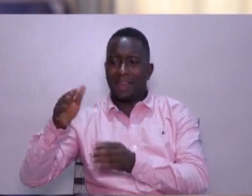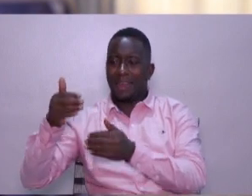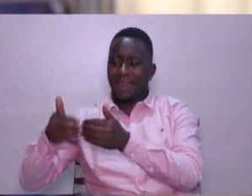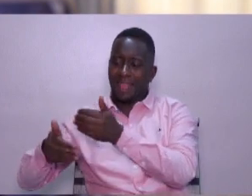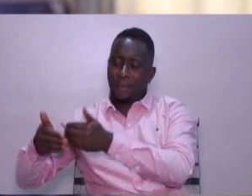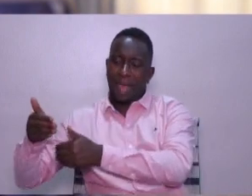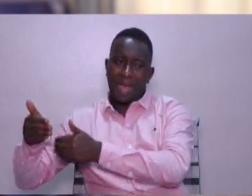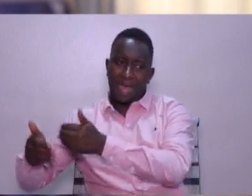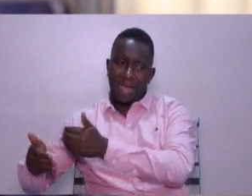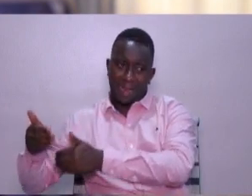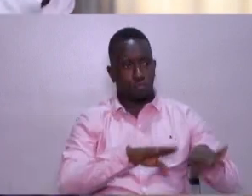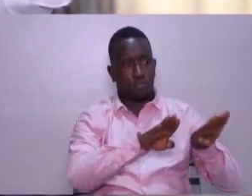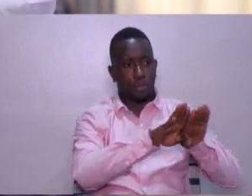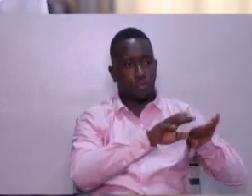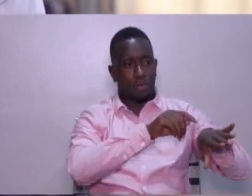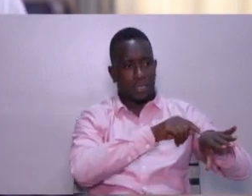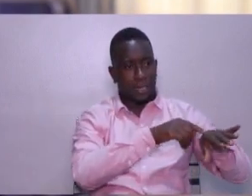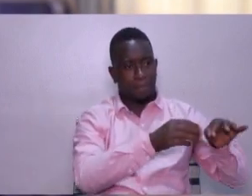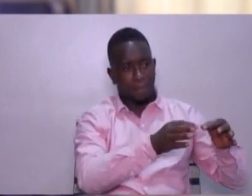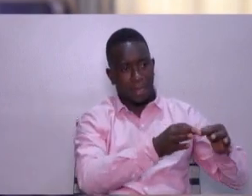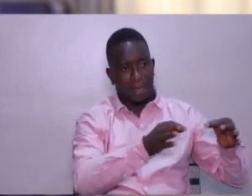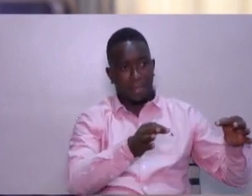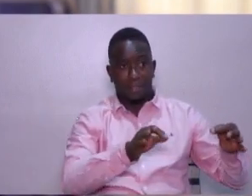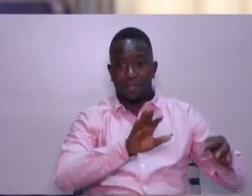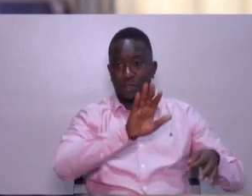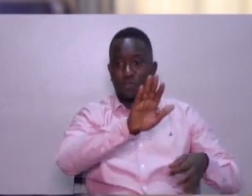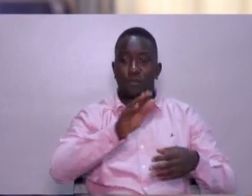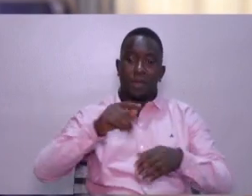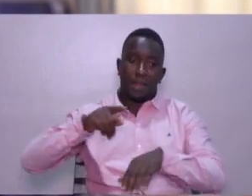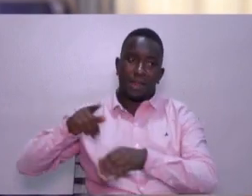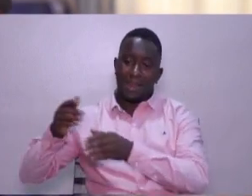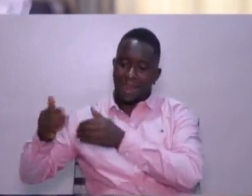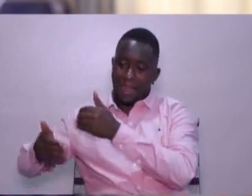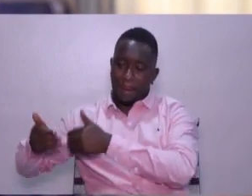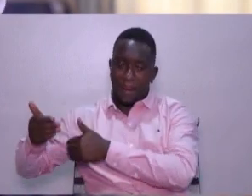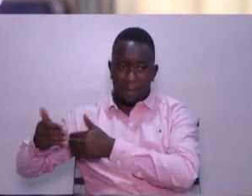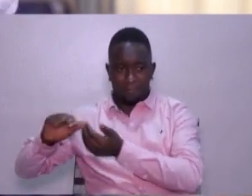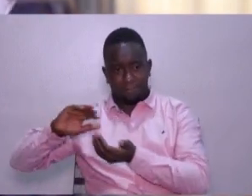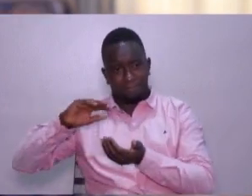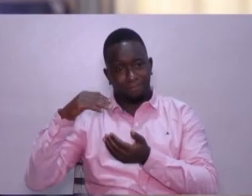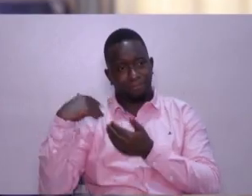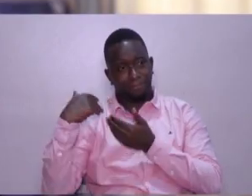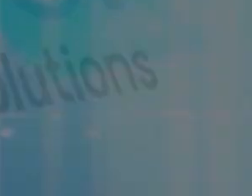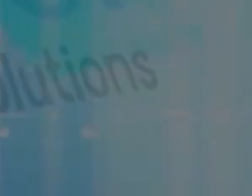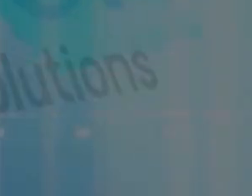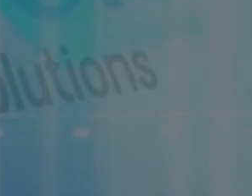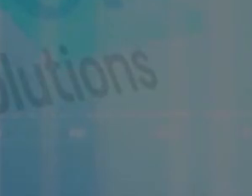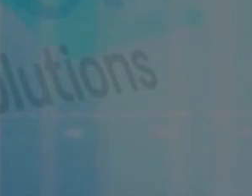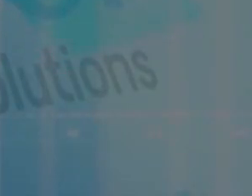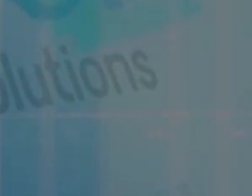neighbor. There's your neighbor there. Your neighbor takes over, okay, with her team.